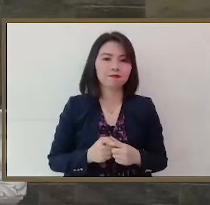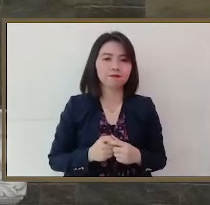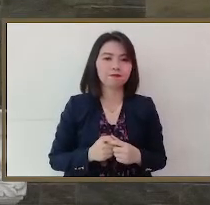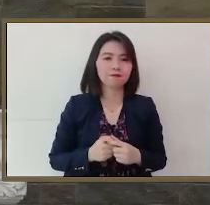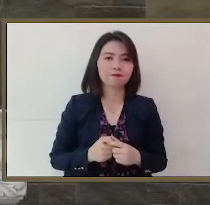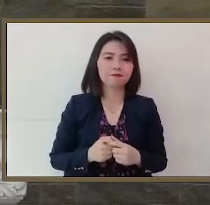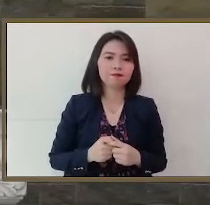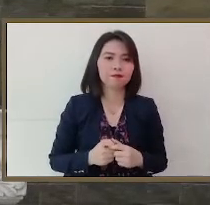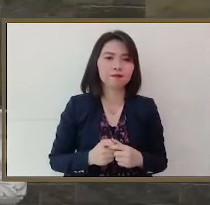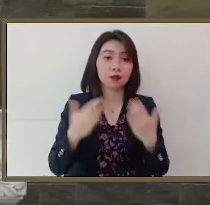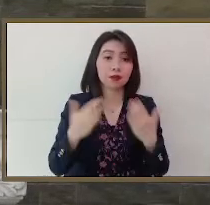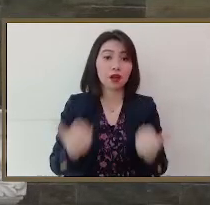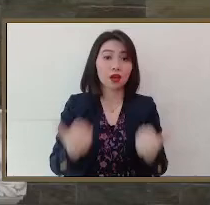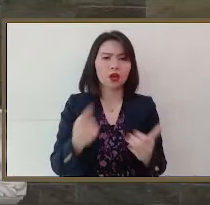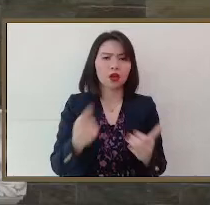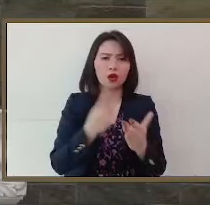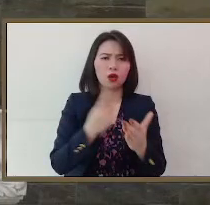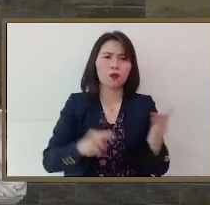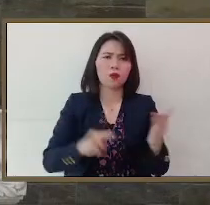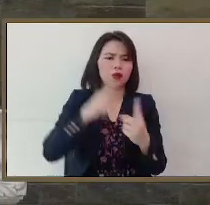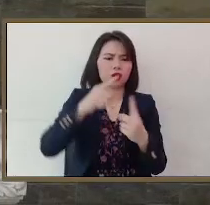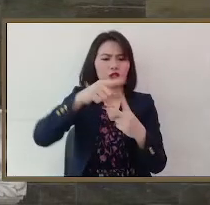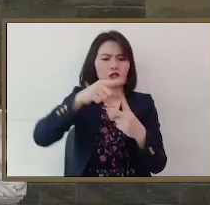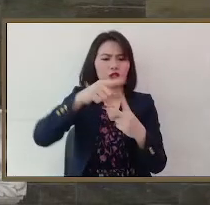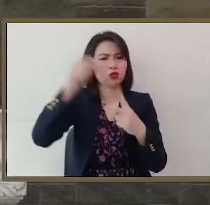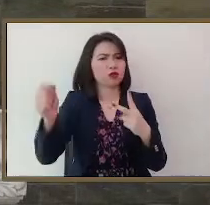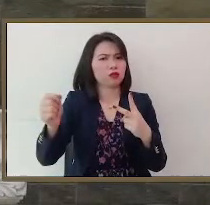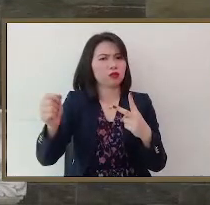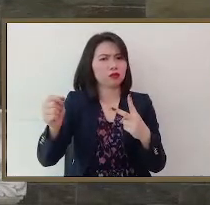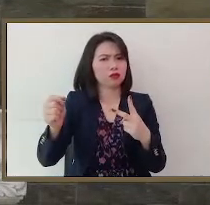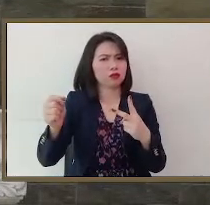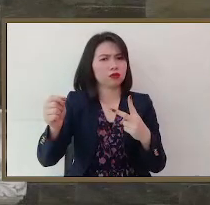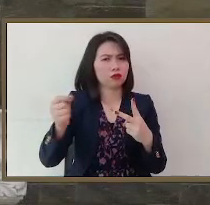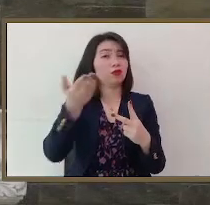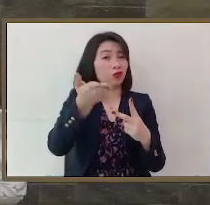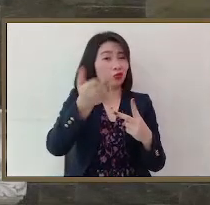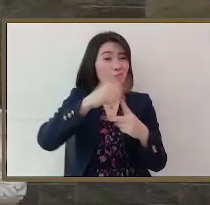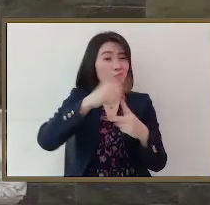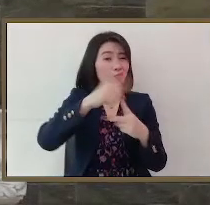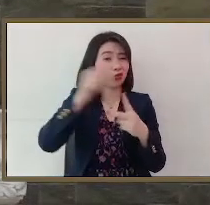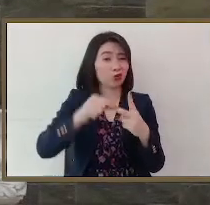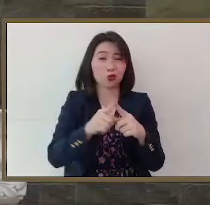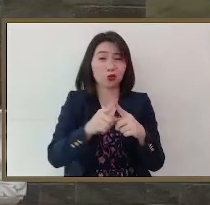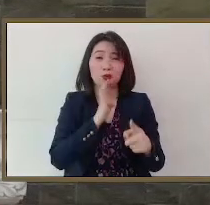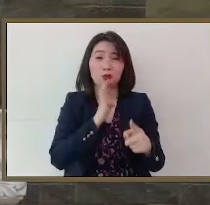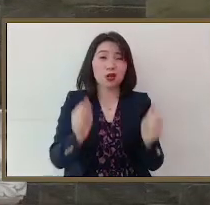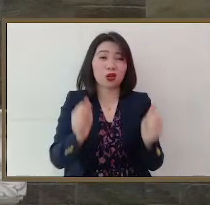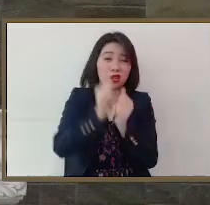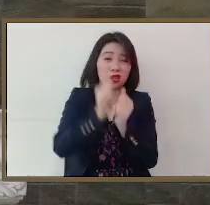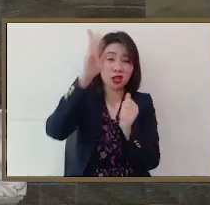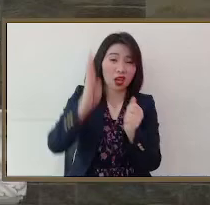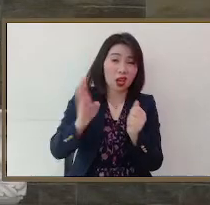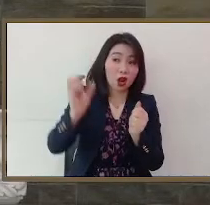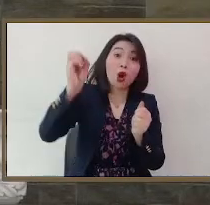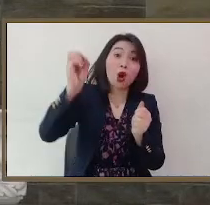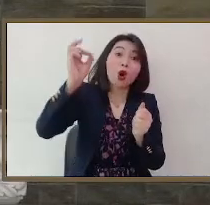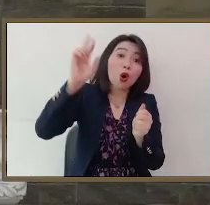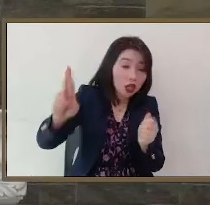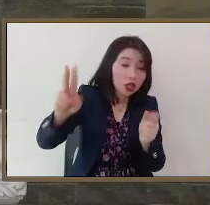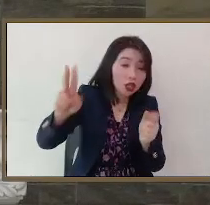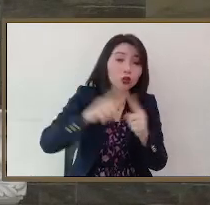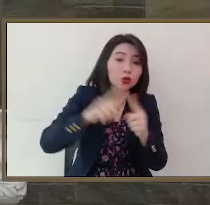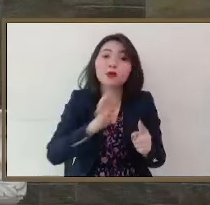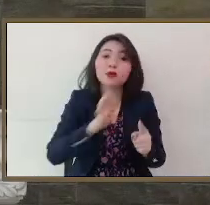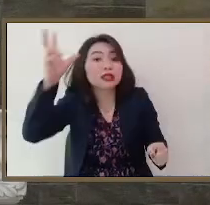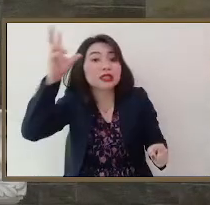Ano ang pipiliin po natin? Would you rather be on top with Satan or in the wilderness with God? Would you rather be